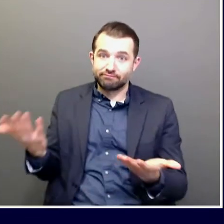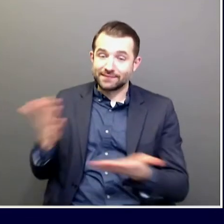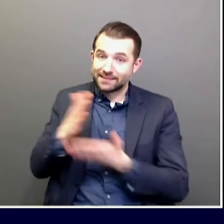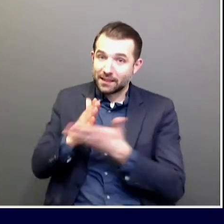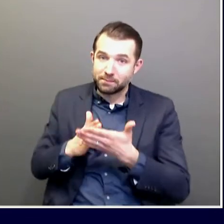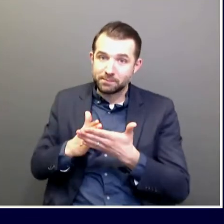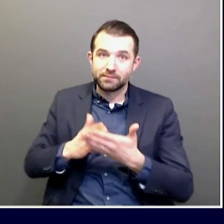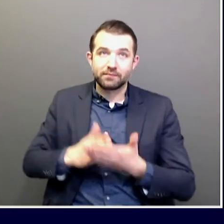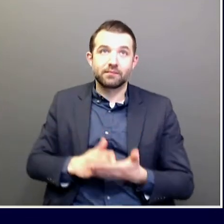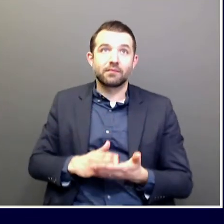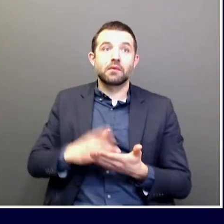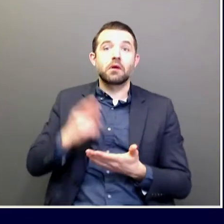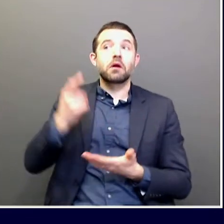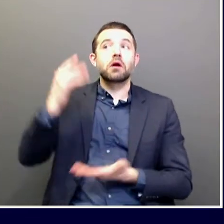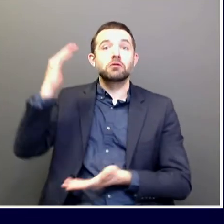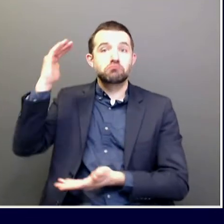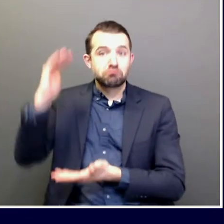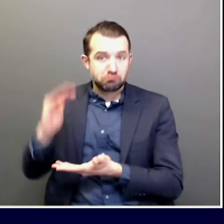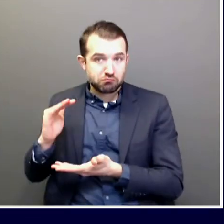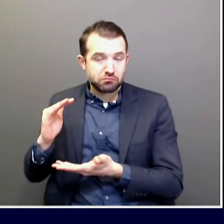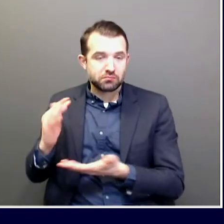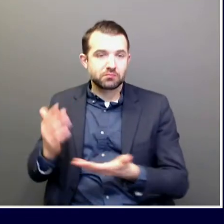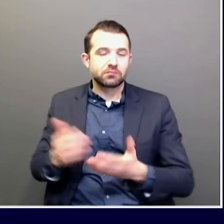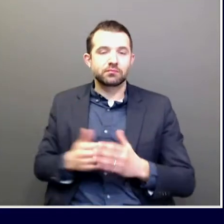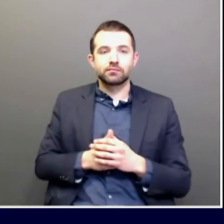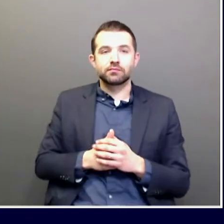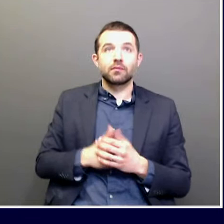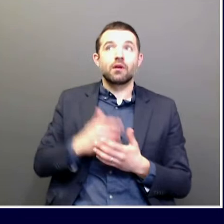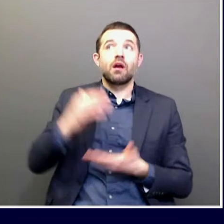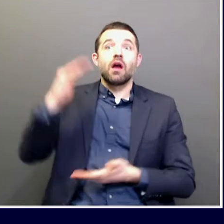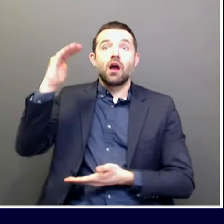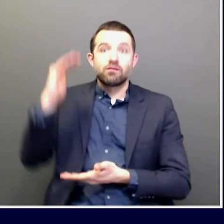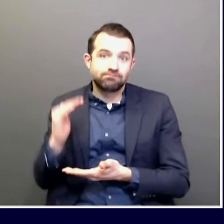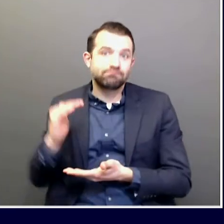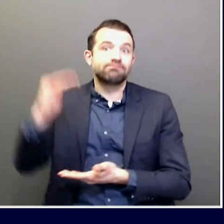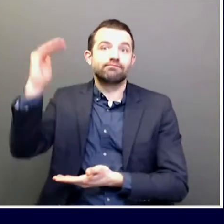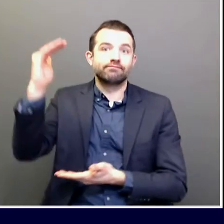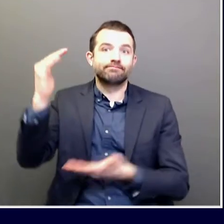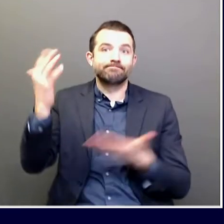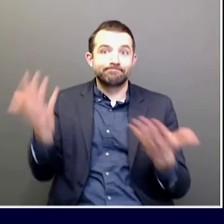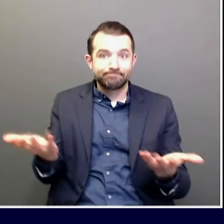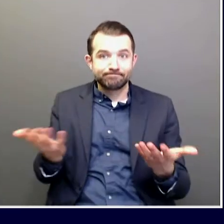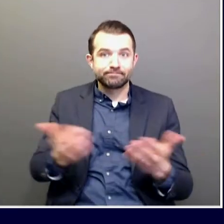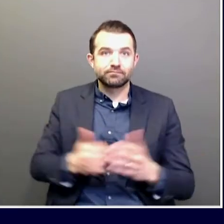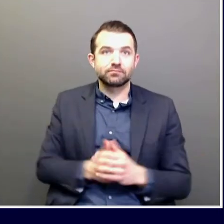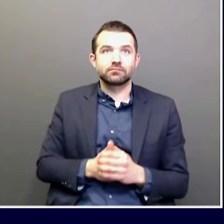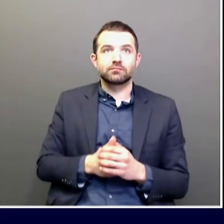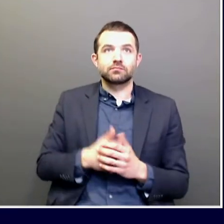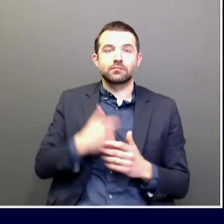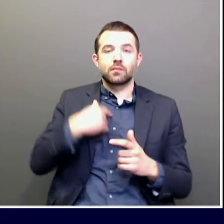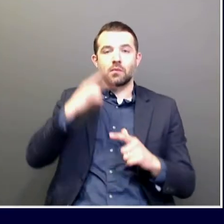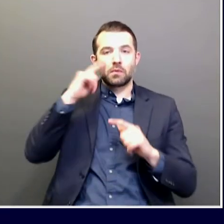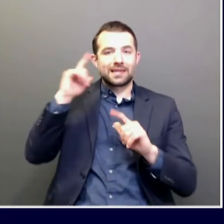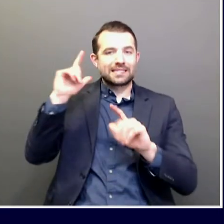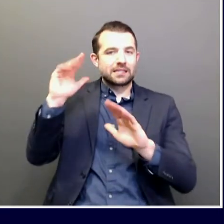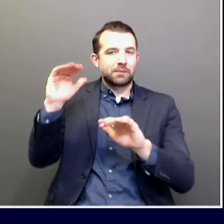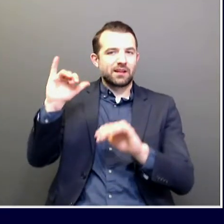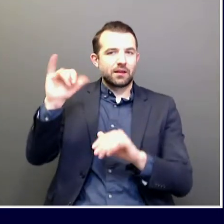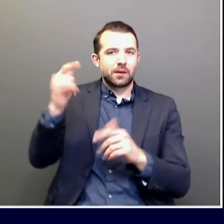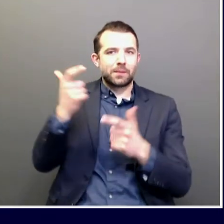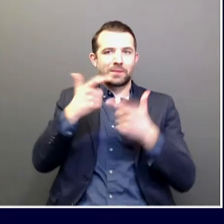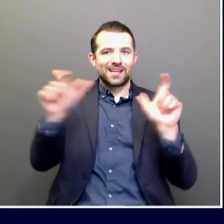like hospitalizations, but our team is still looking for a few weeks more data, and then we'll be able to really tell on a week-by-week basis what's